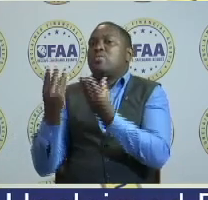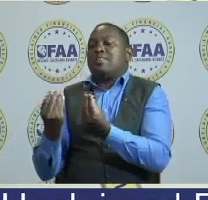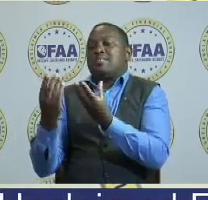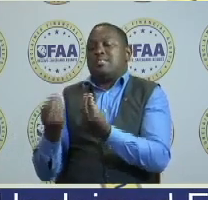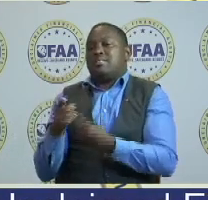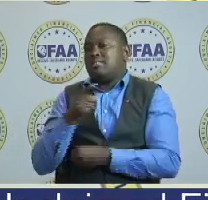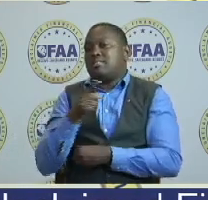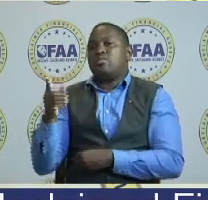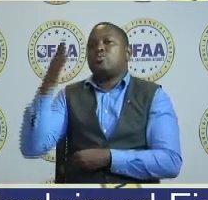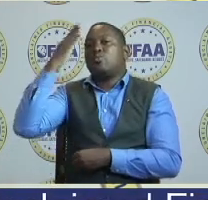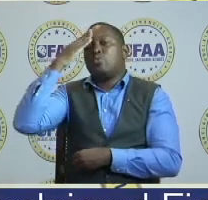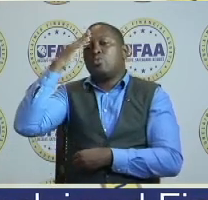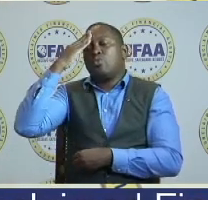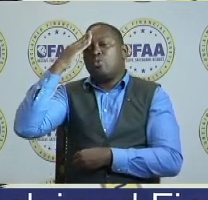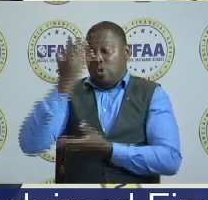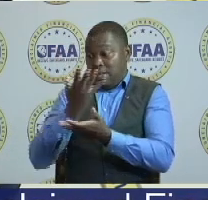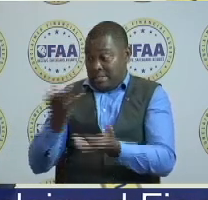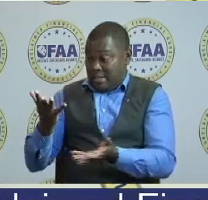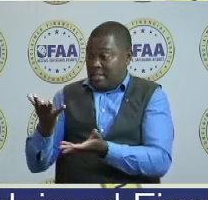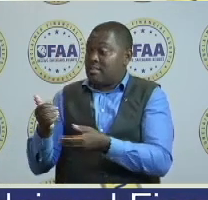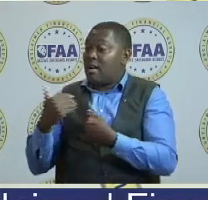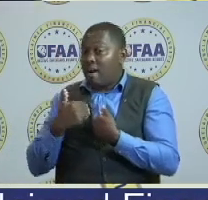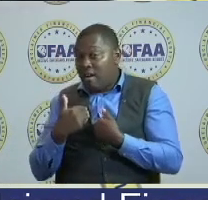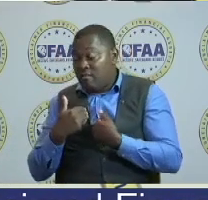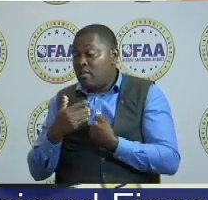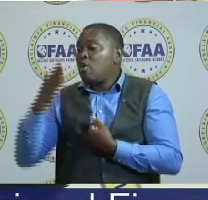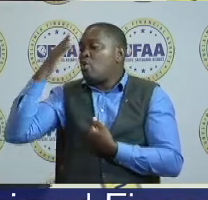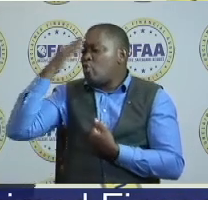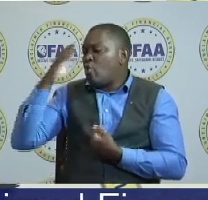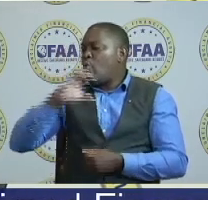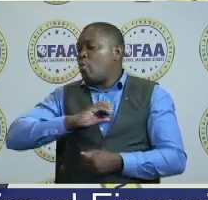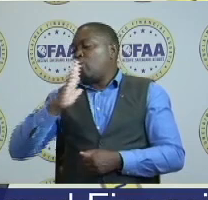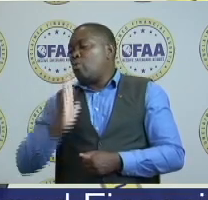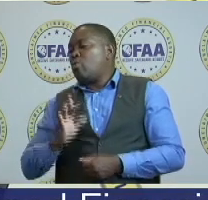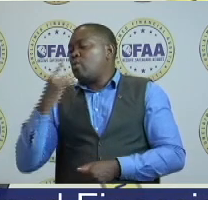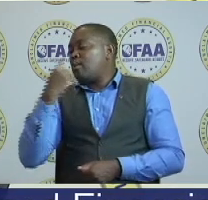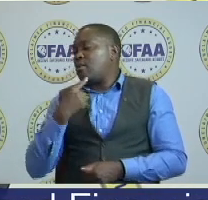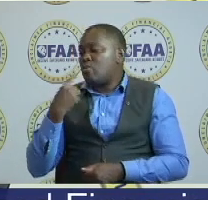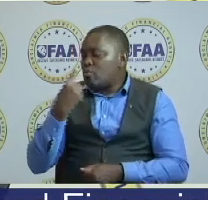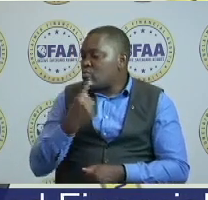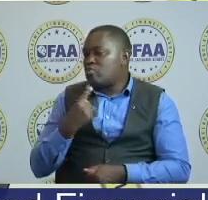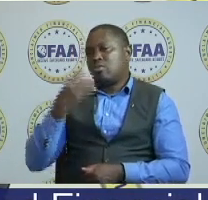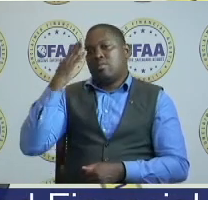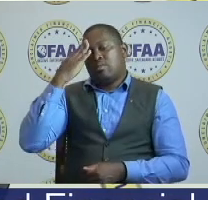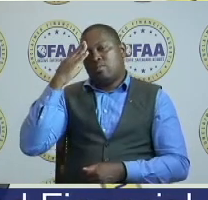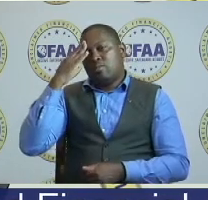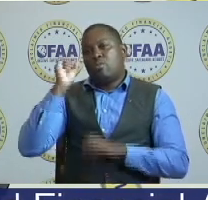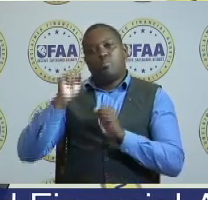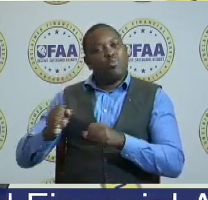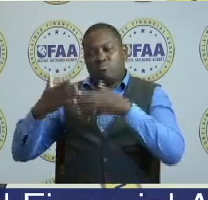that the assets you hold do not fall into the bracket of unclaimed